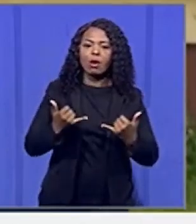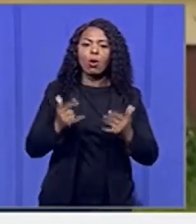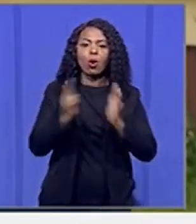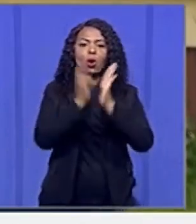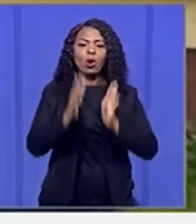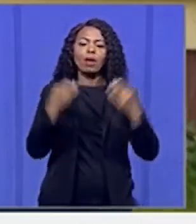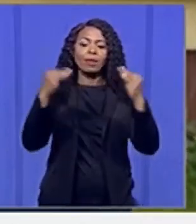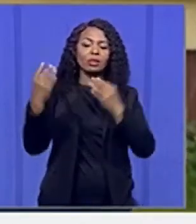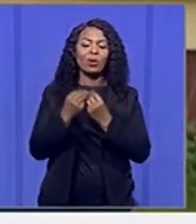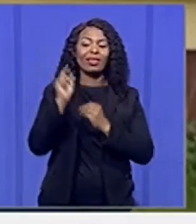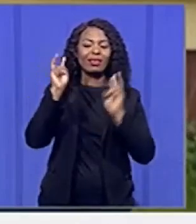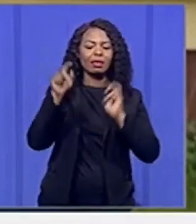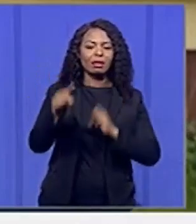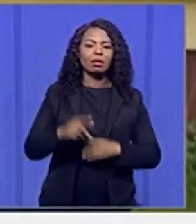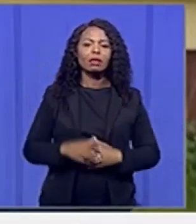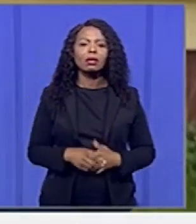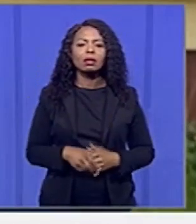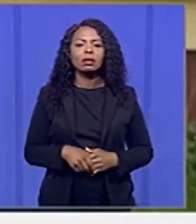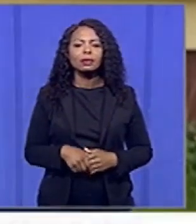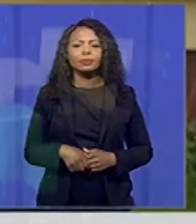are busy with that.